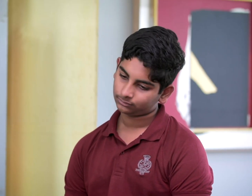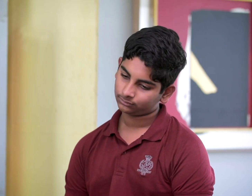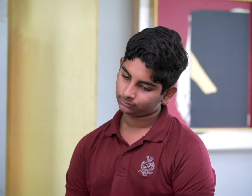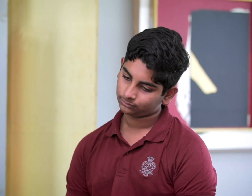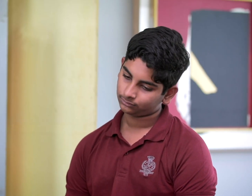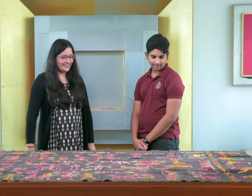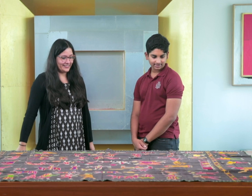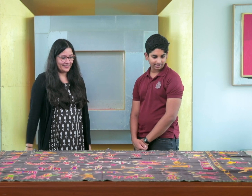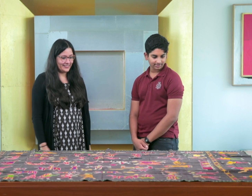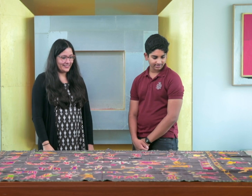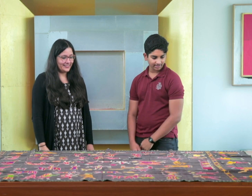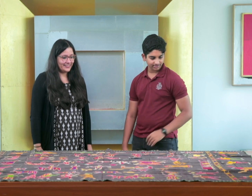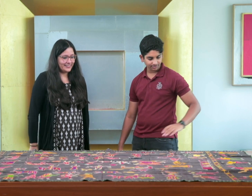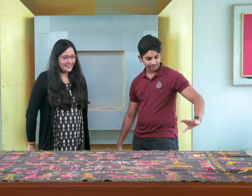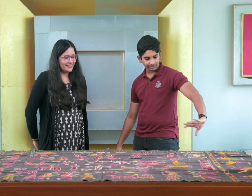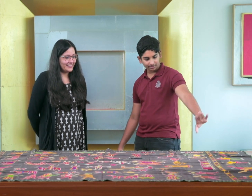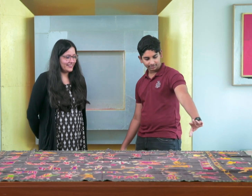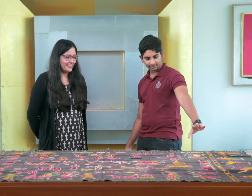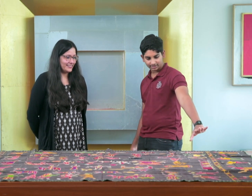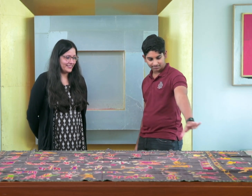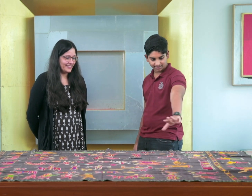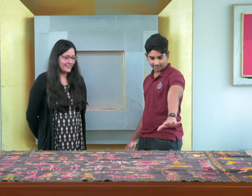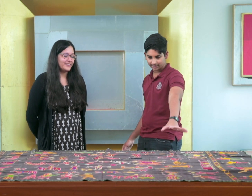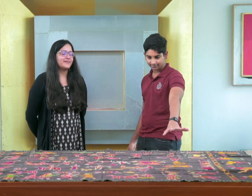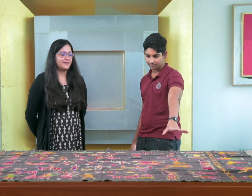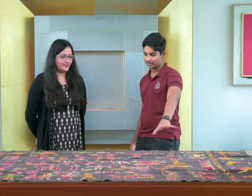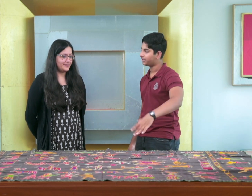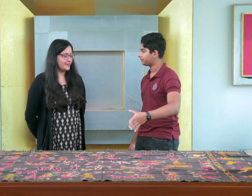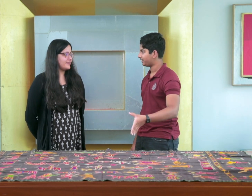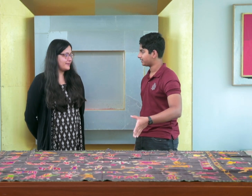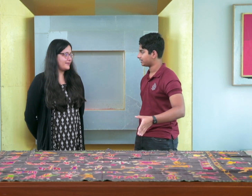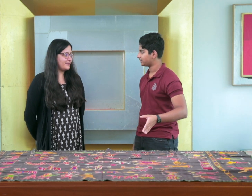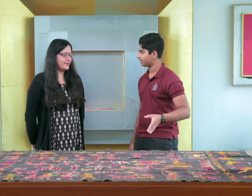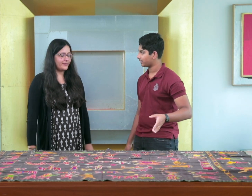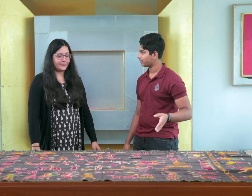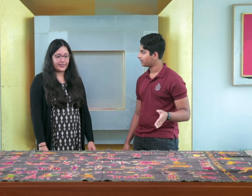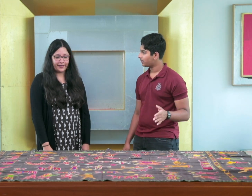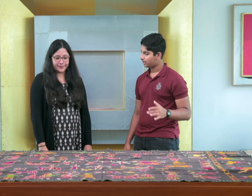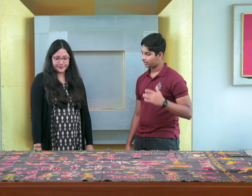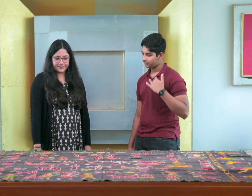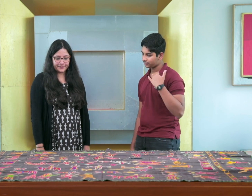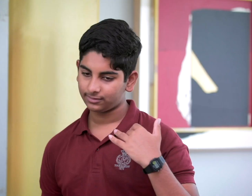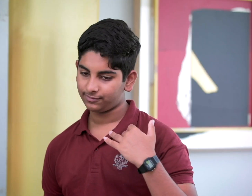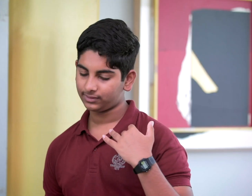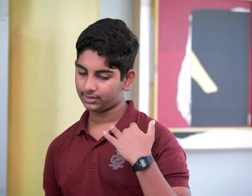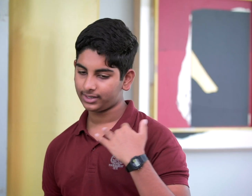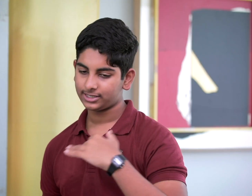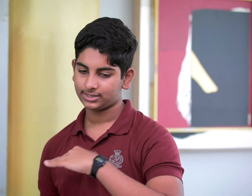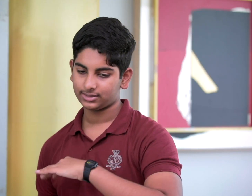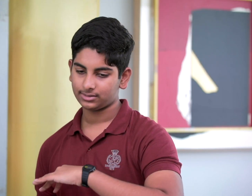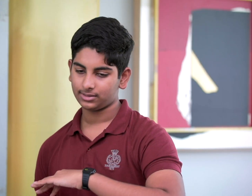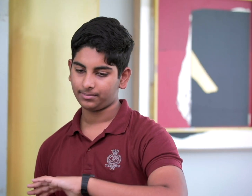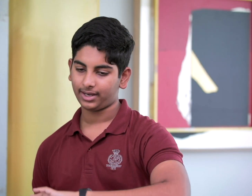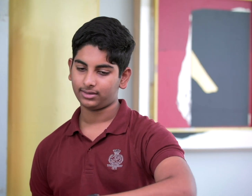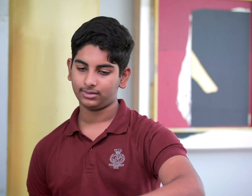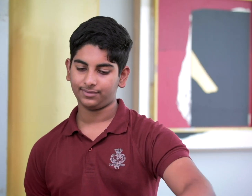kinds of designs. That's nice. And so we talked about this piece being like from the early 20th century, right? Yeah. Are